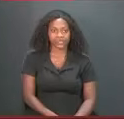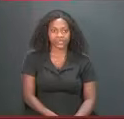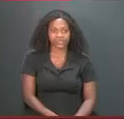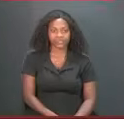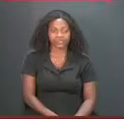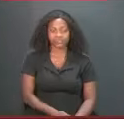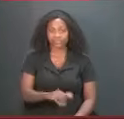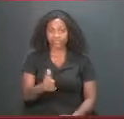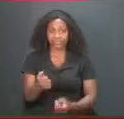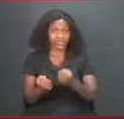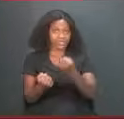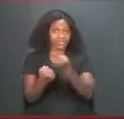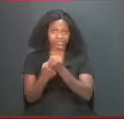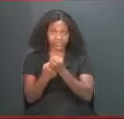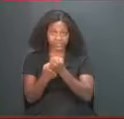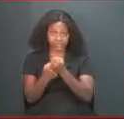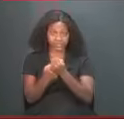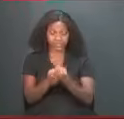any seconder?